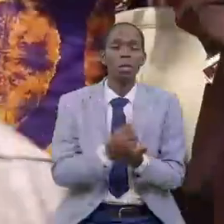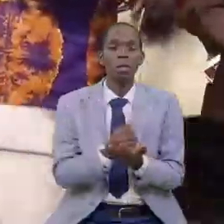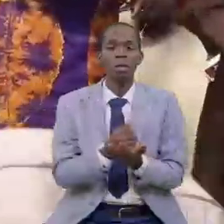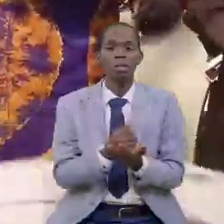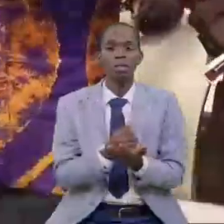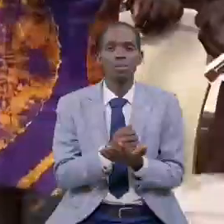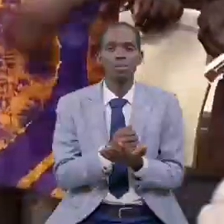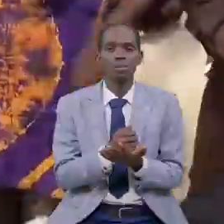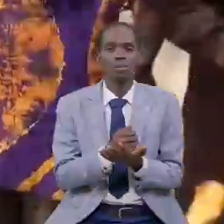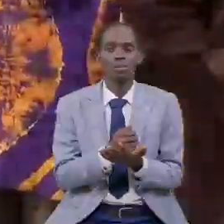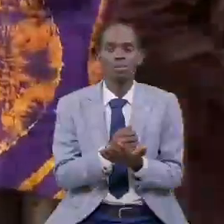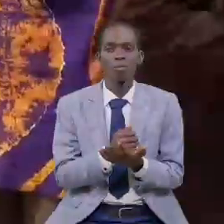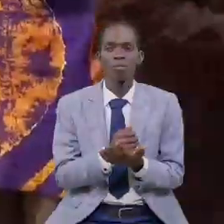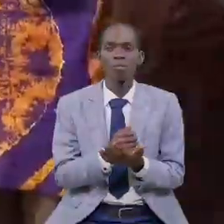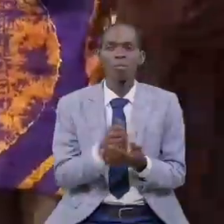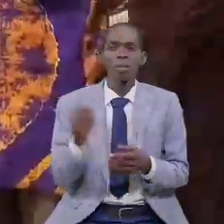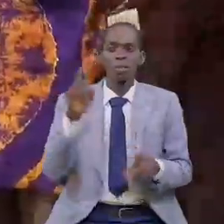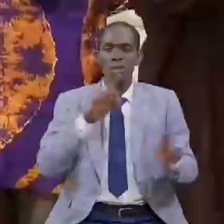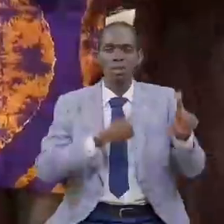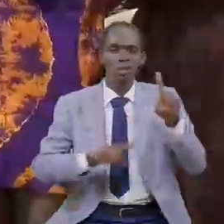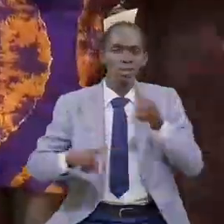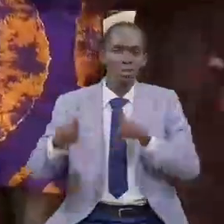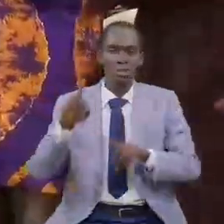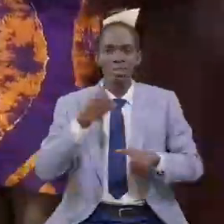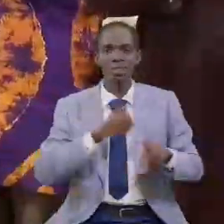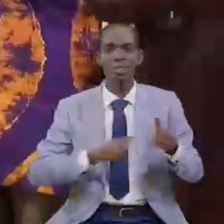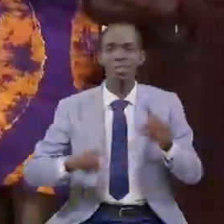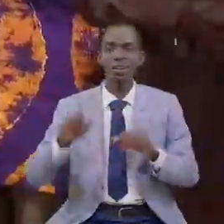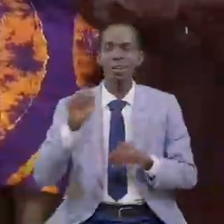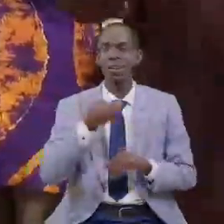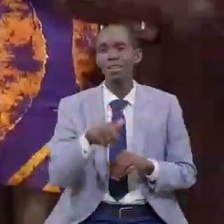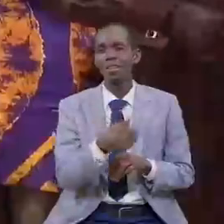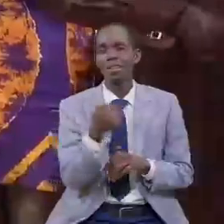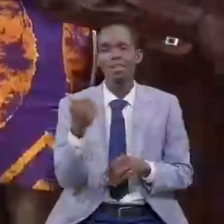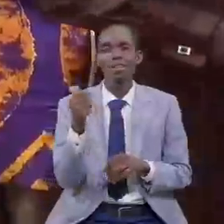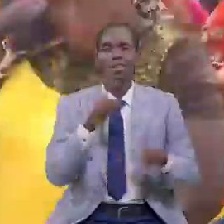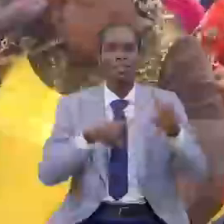A good amen to show you are not tired of Jesus.